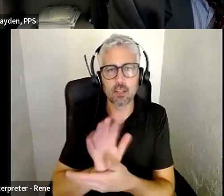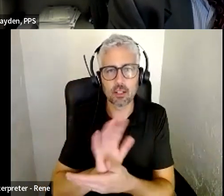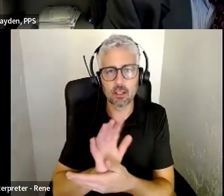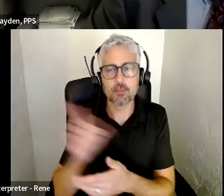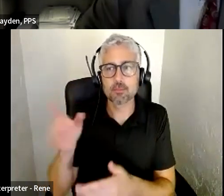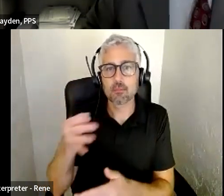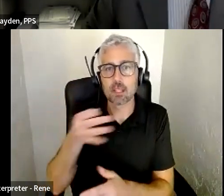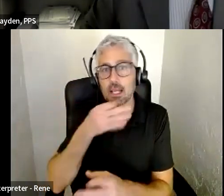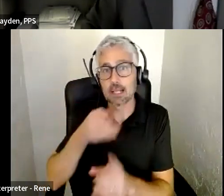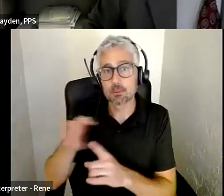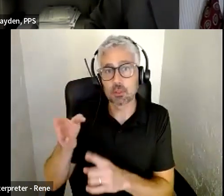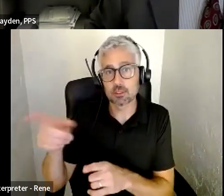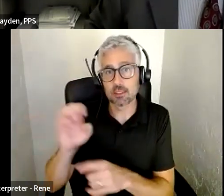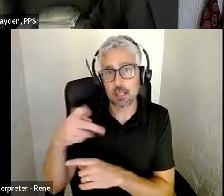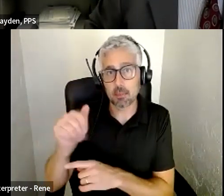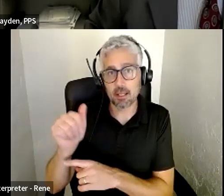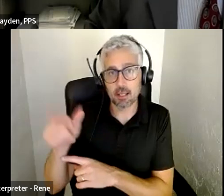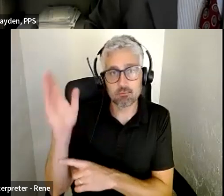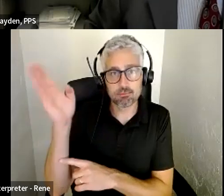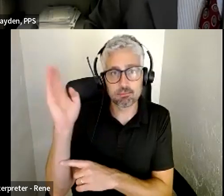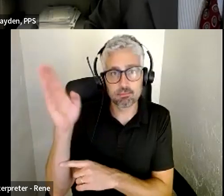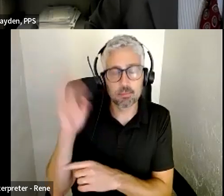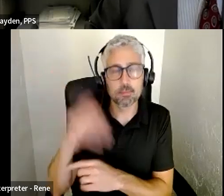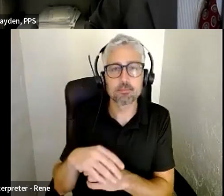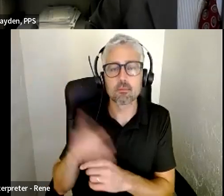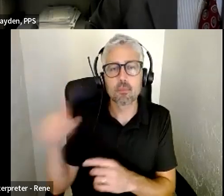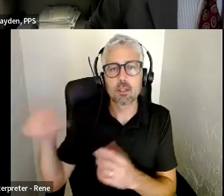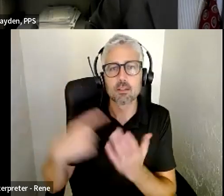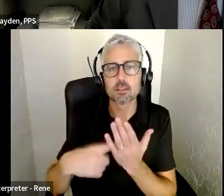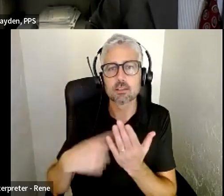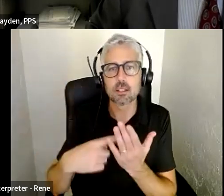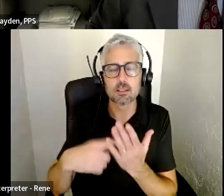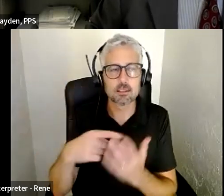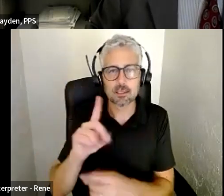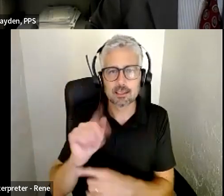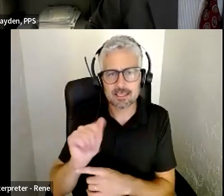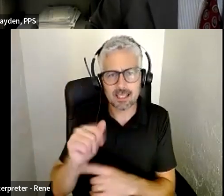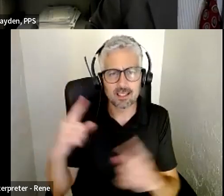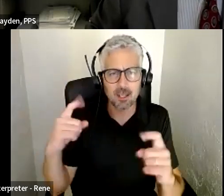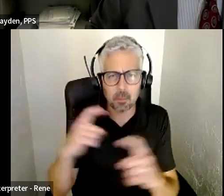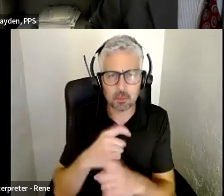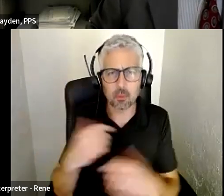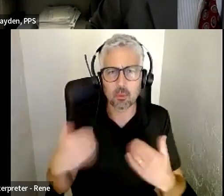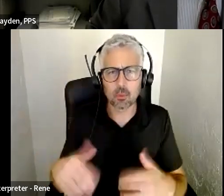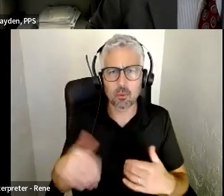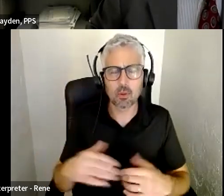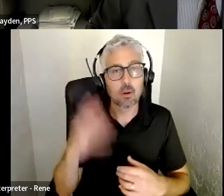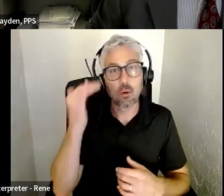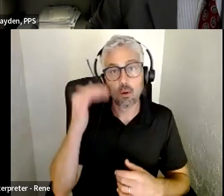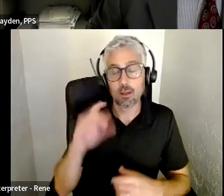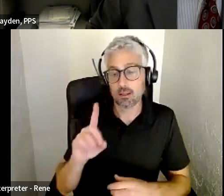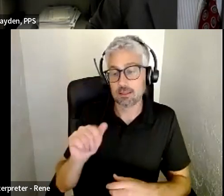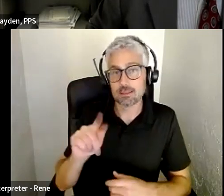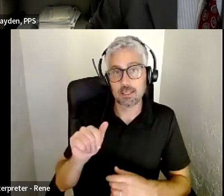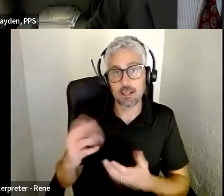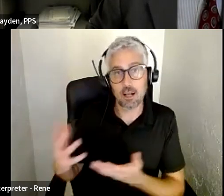EPA, because they talked about the complexity associated with the data. And much of it has to do with the fact that the data are